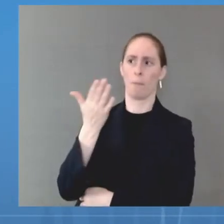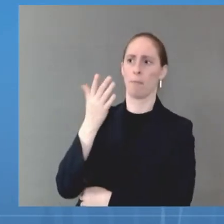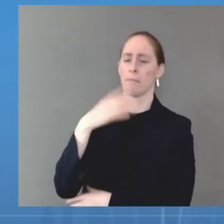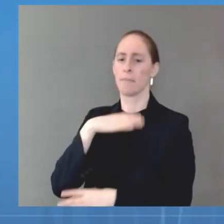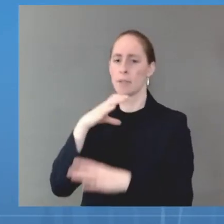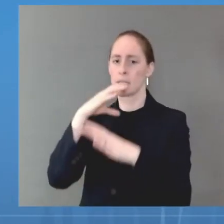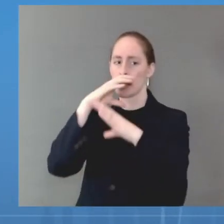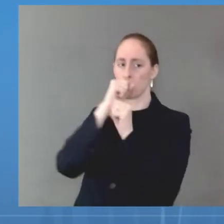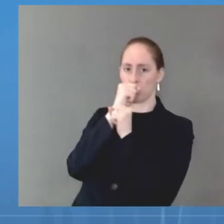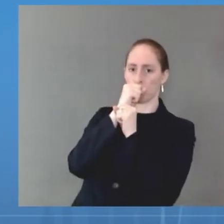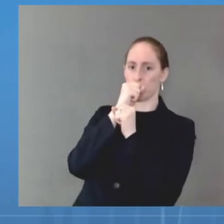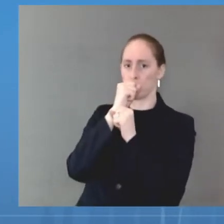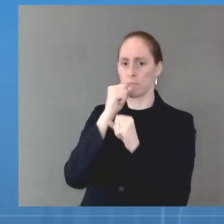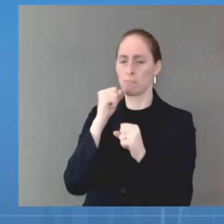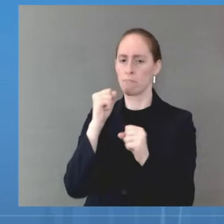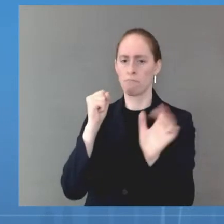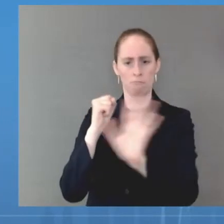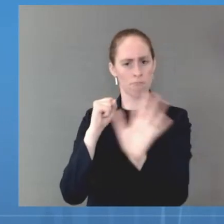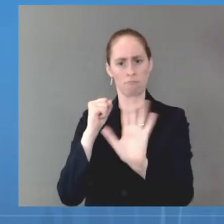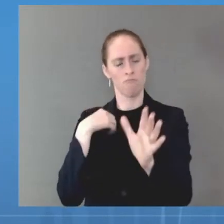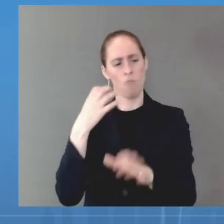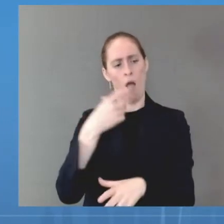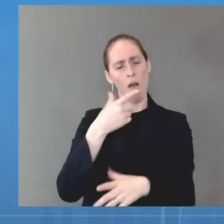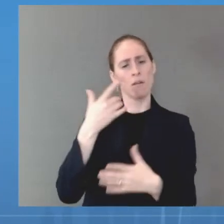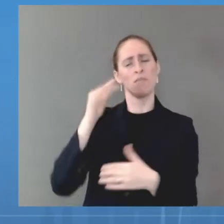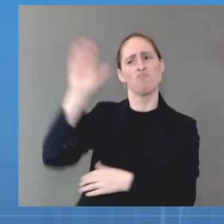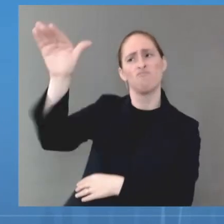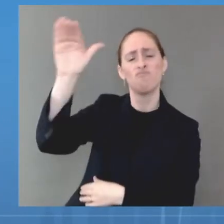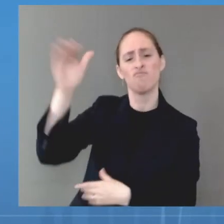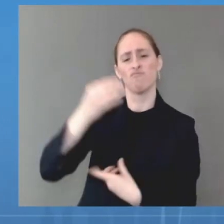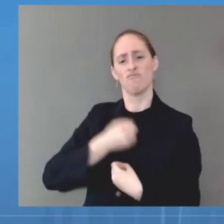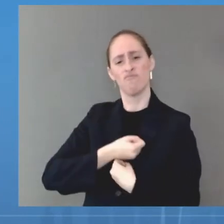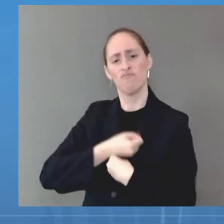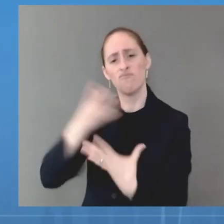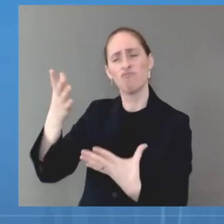Next question. Serena Marshall at Now This.